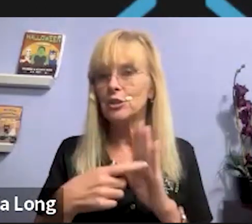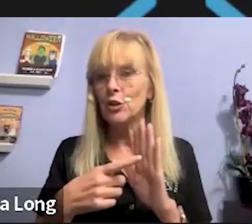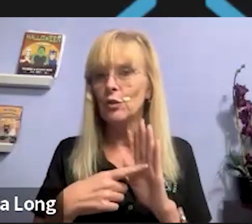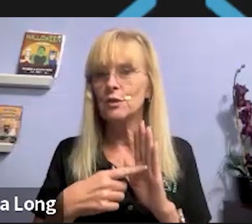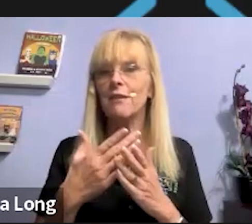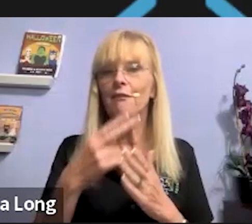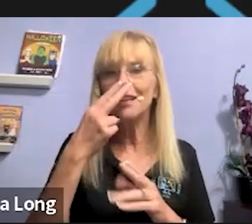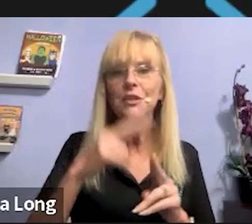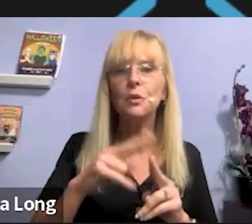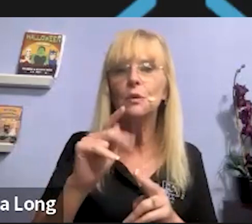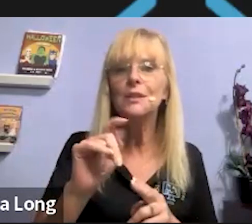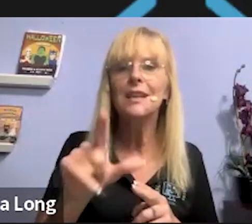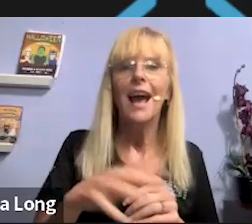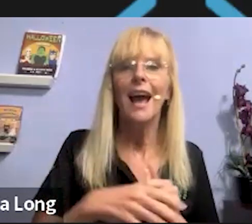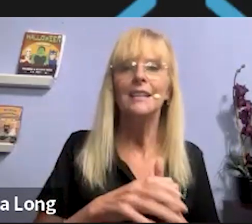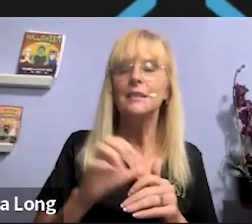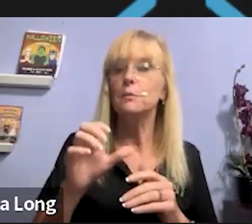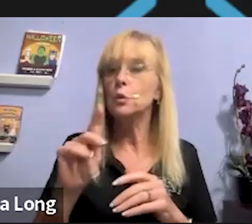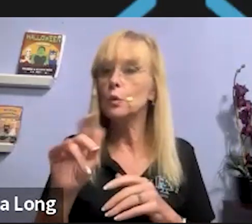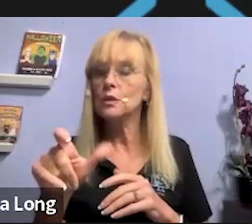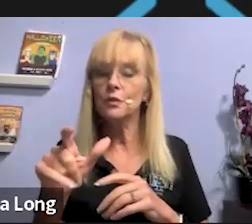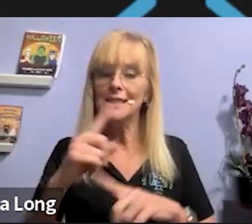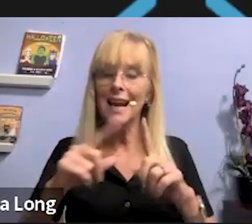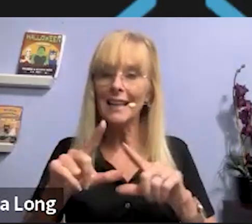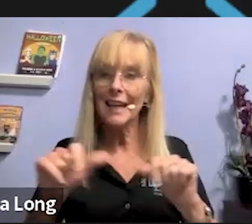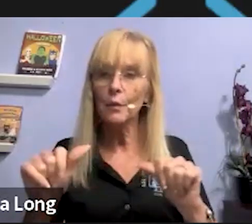gonna just show you some fun tools and